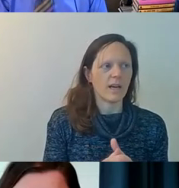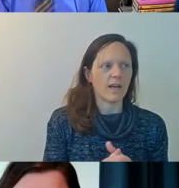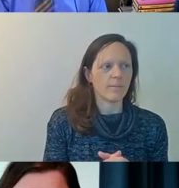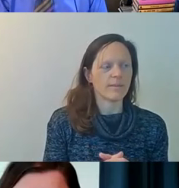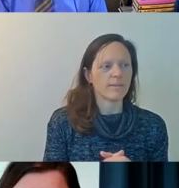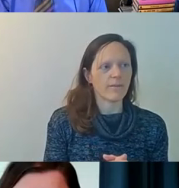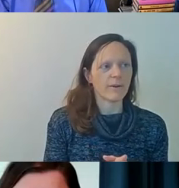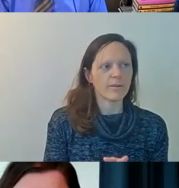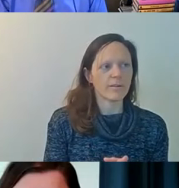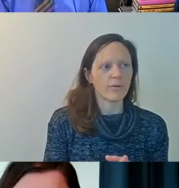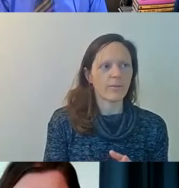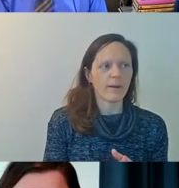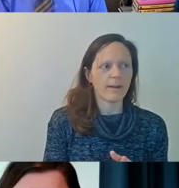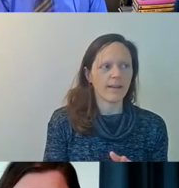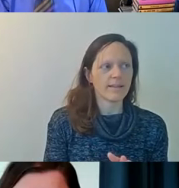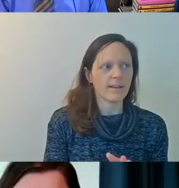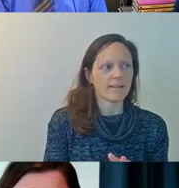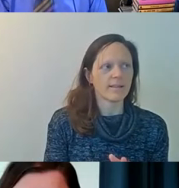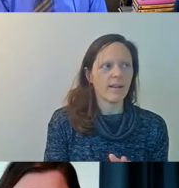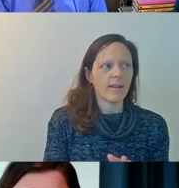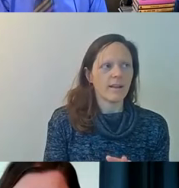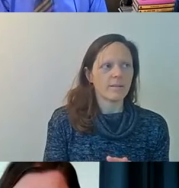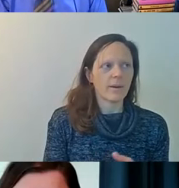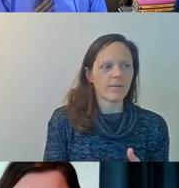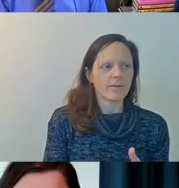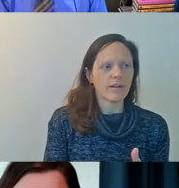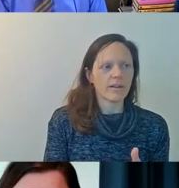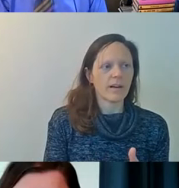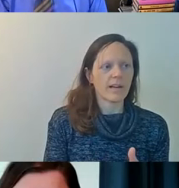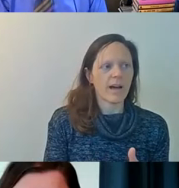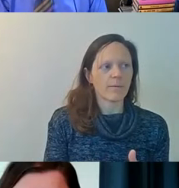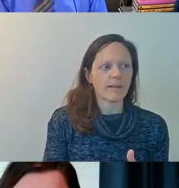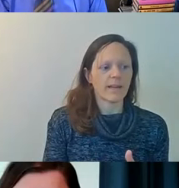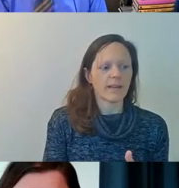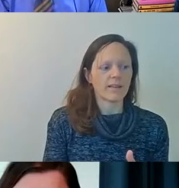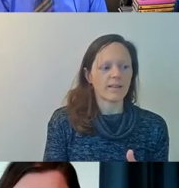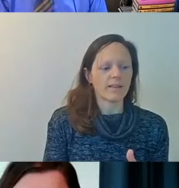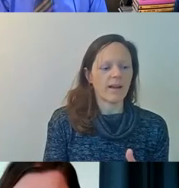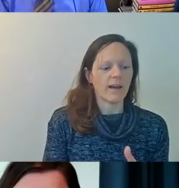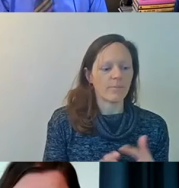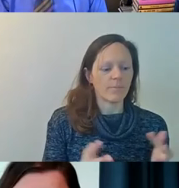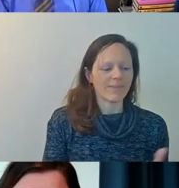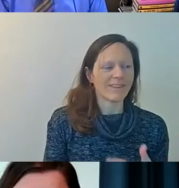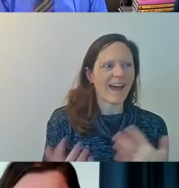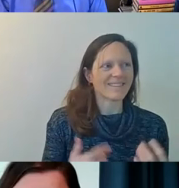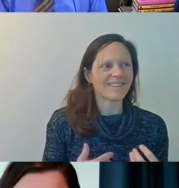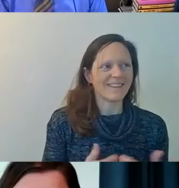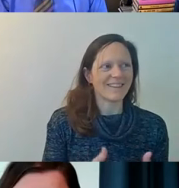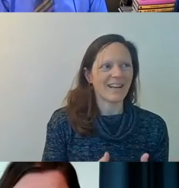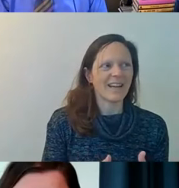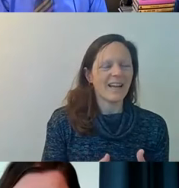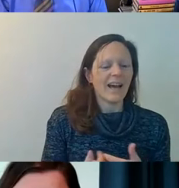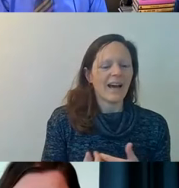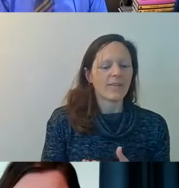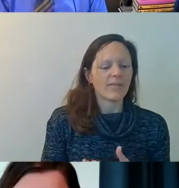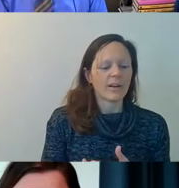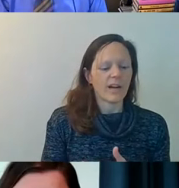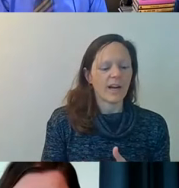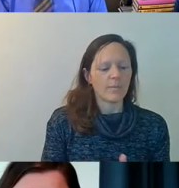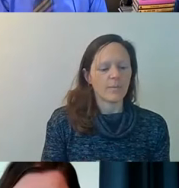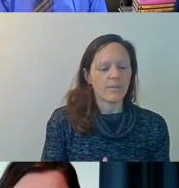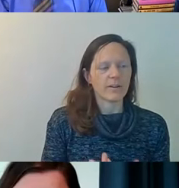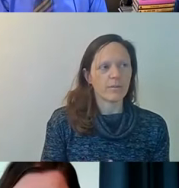on smartphones for broadband access. And smartphones are a common way to get on to access the internet.